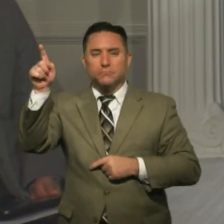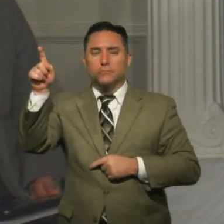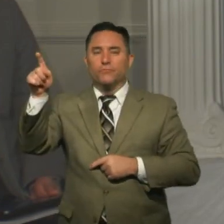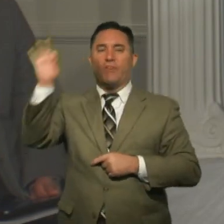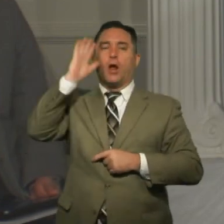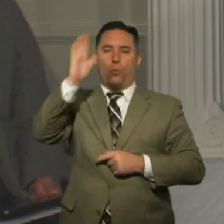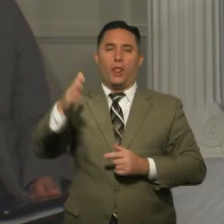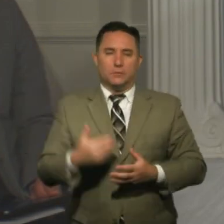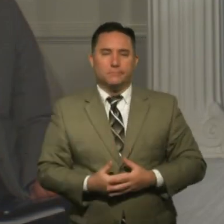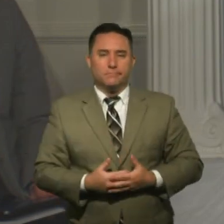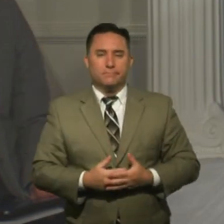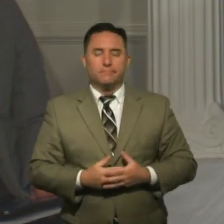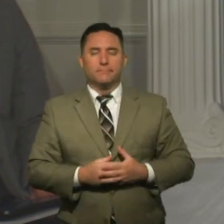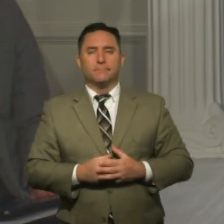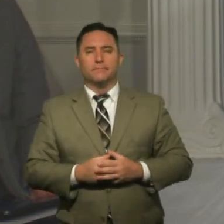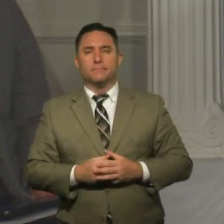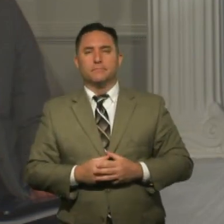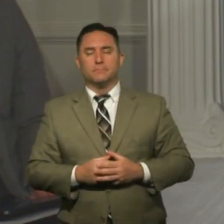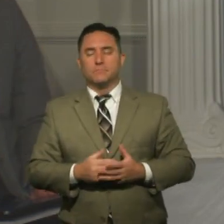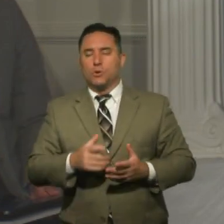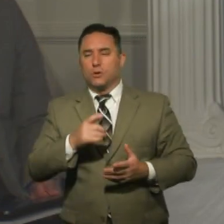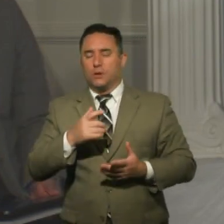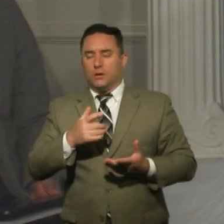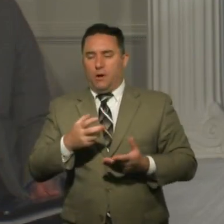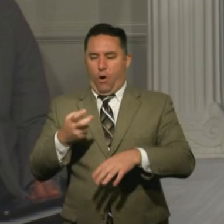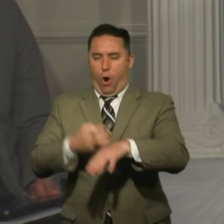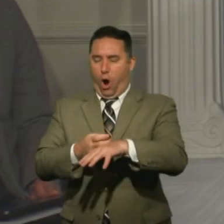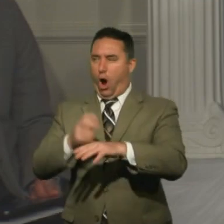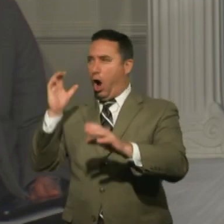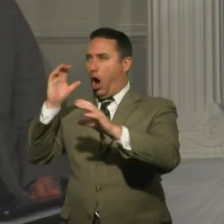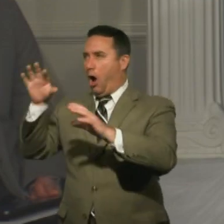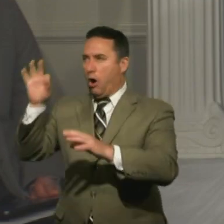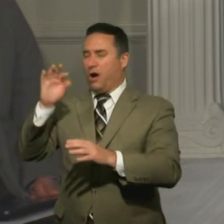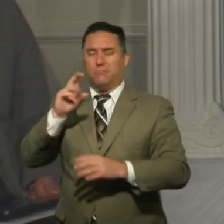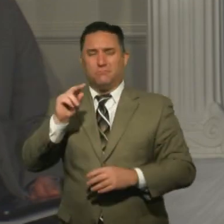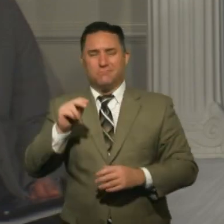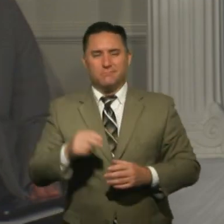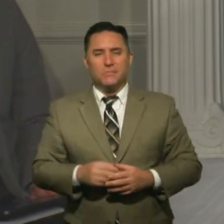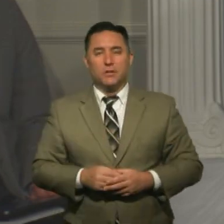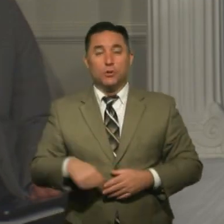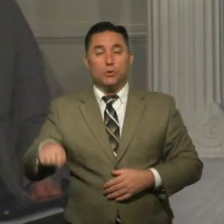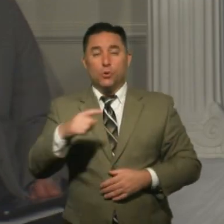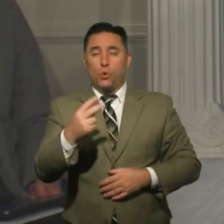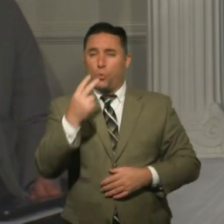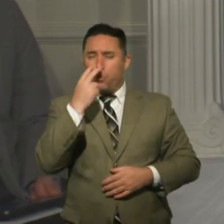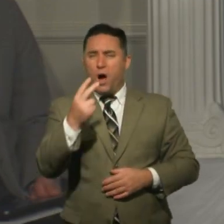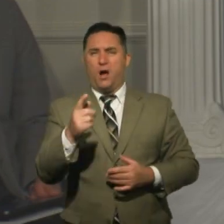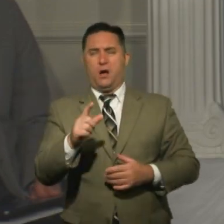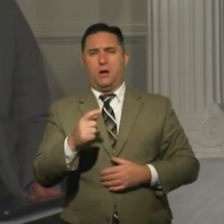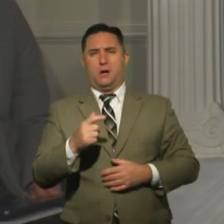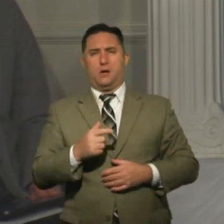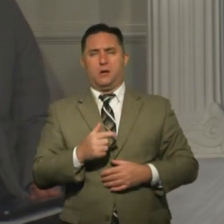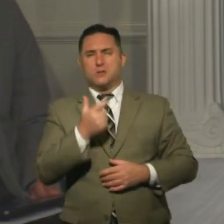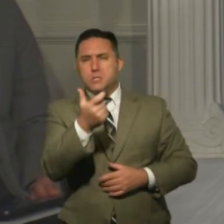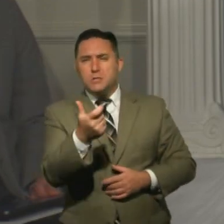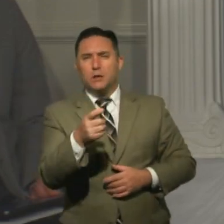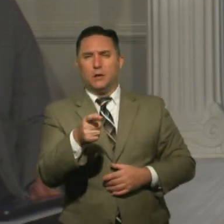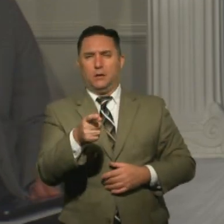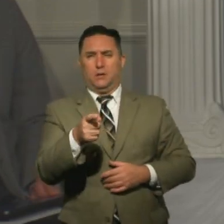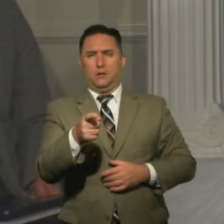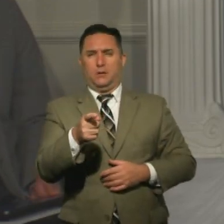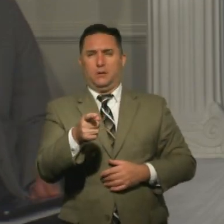him. You won't have a hard time doing it. If any of you are watching now and you think, I've never,